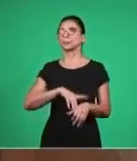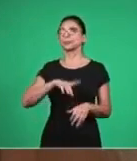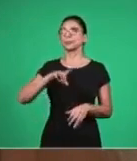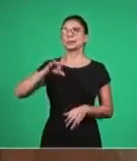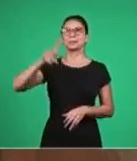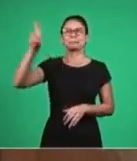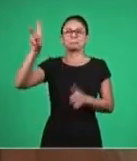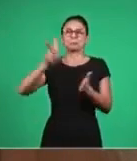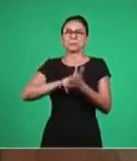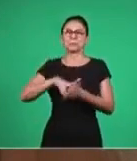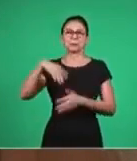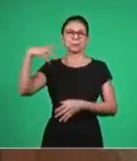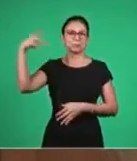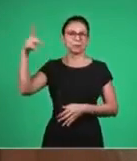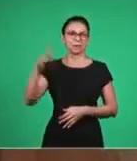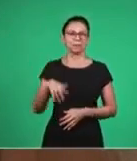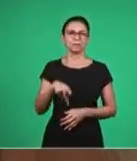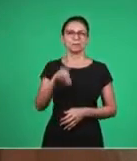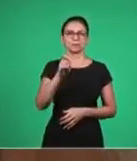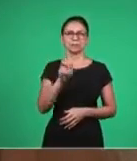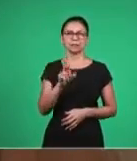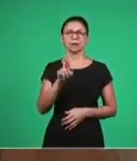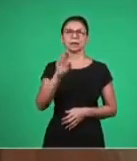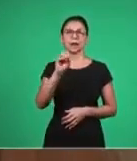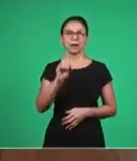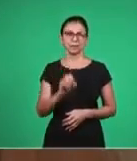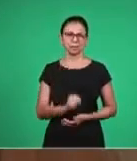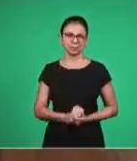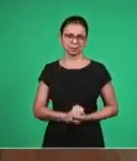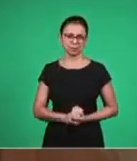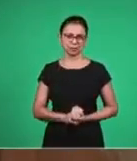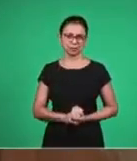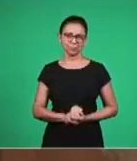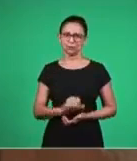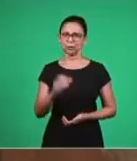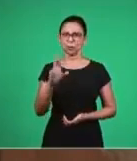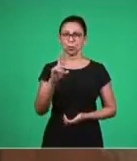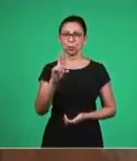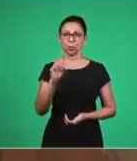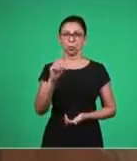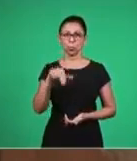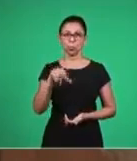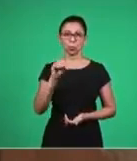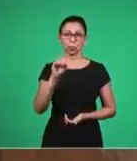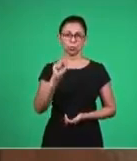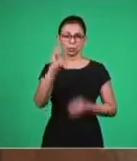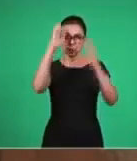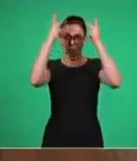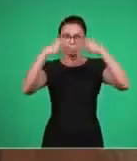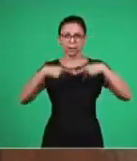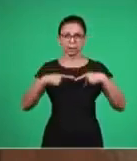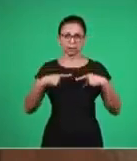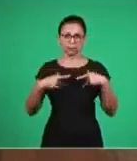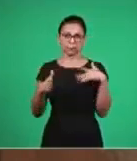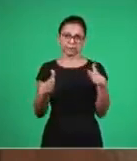is God's time, and He has His time, and the Lord's time is Kairos, and Kronos is our